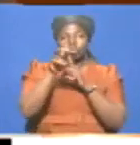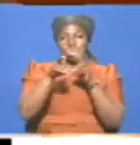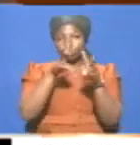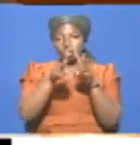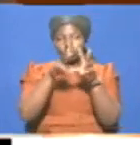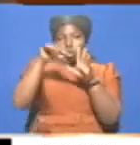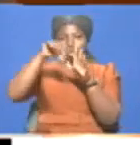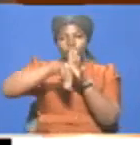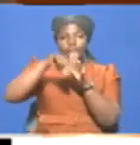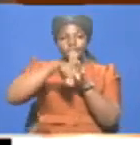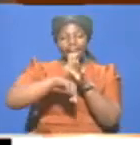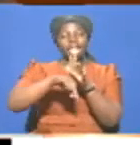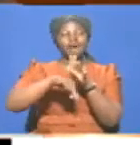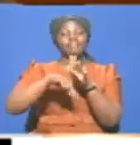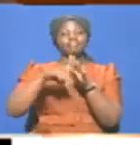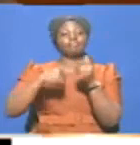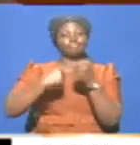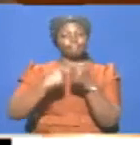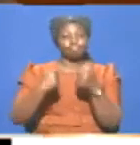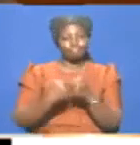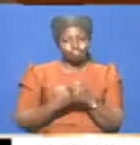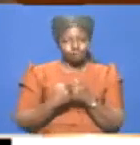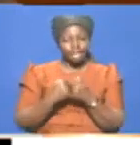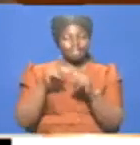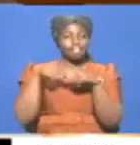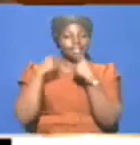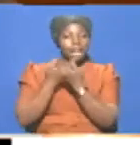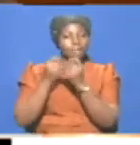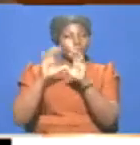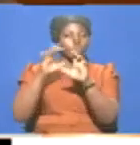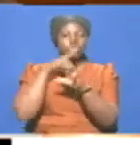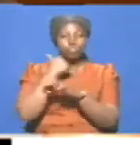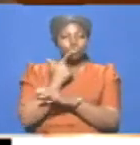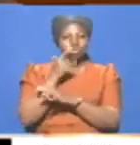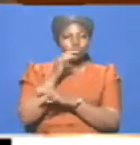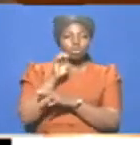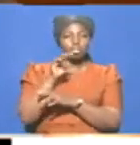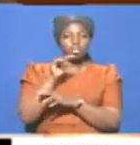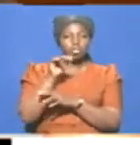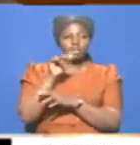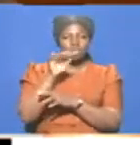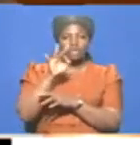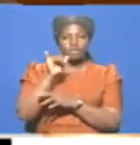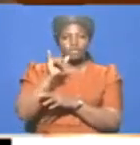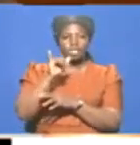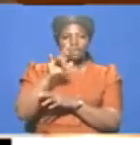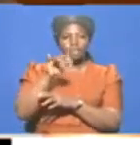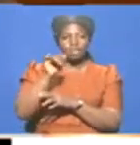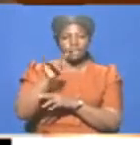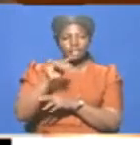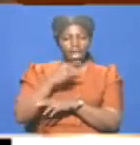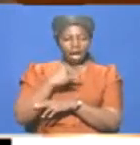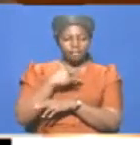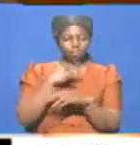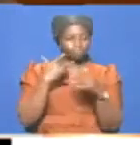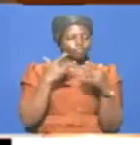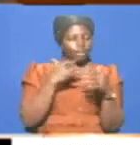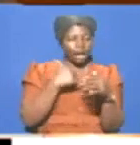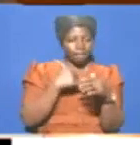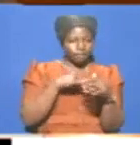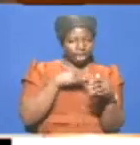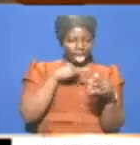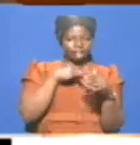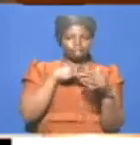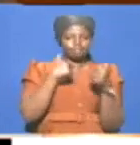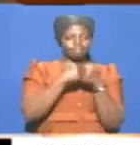Mary's Kitende Stadium. The team, coached by Engin Firat, had a feel of the pitch in Kitende last evening. The match will be